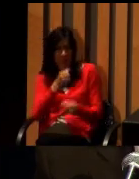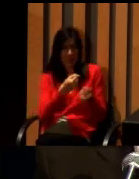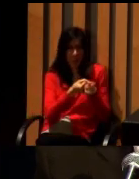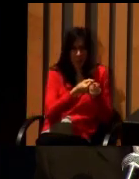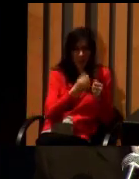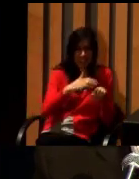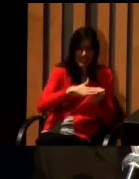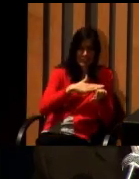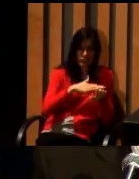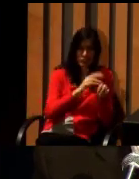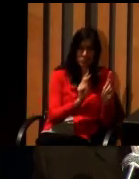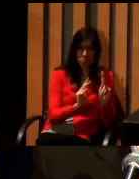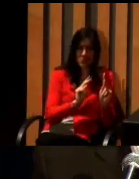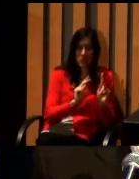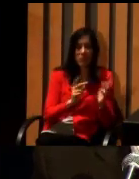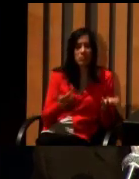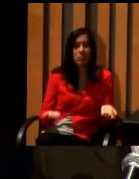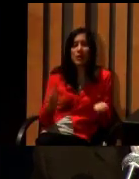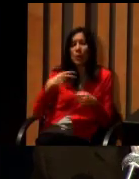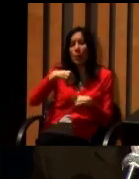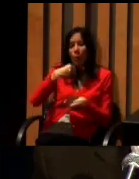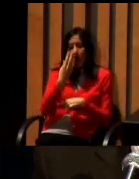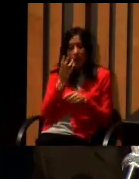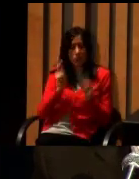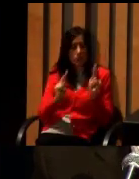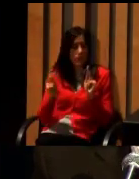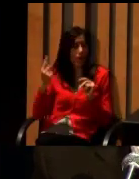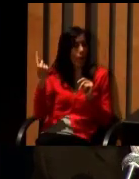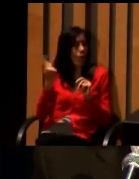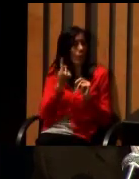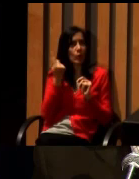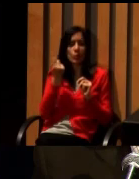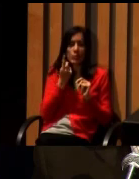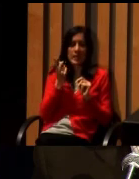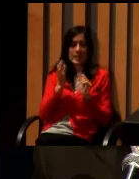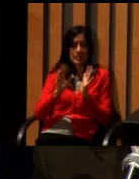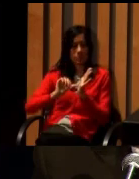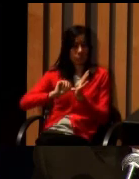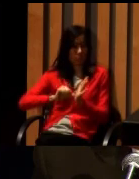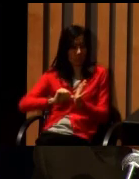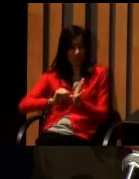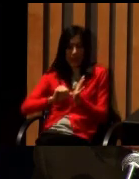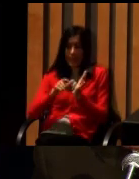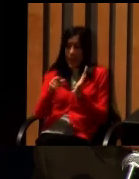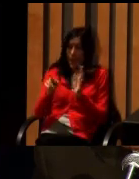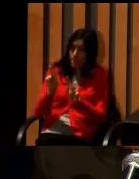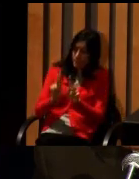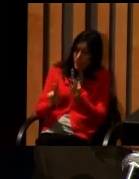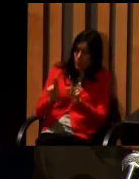folks want us to think in all the time, that somehow people of color are the dominant culture's